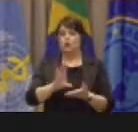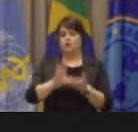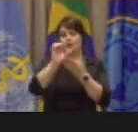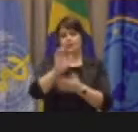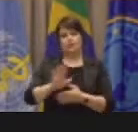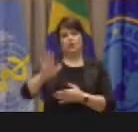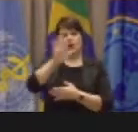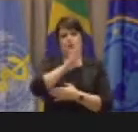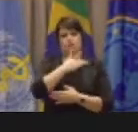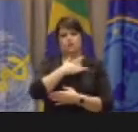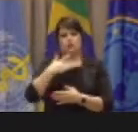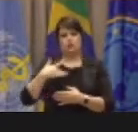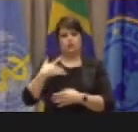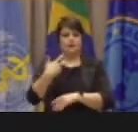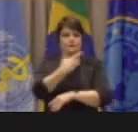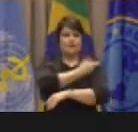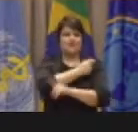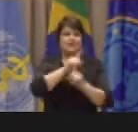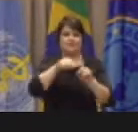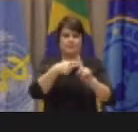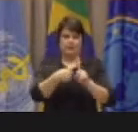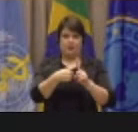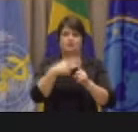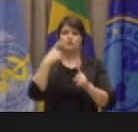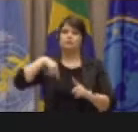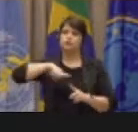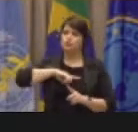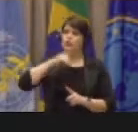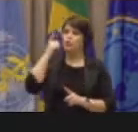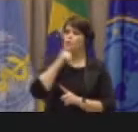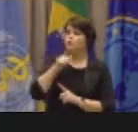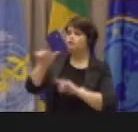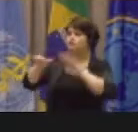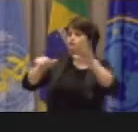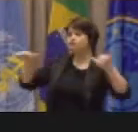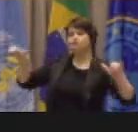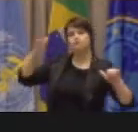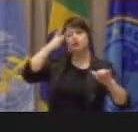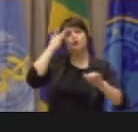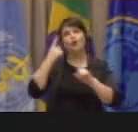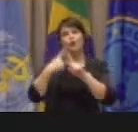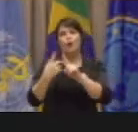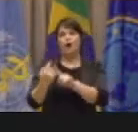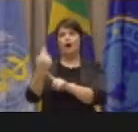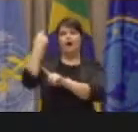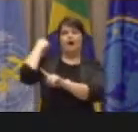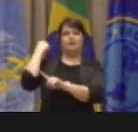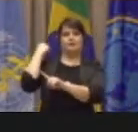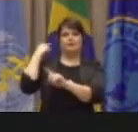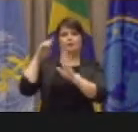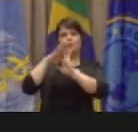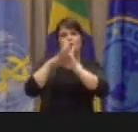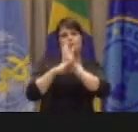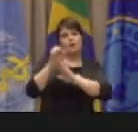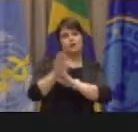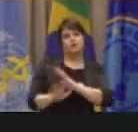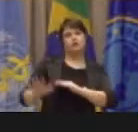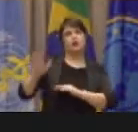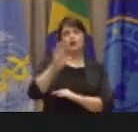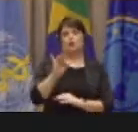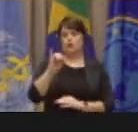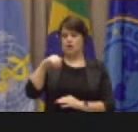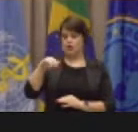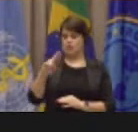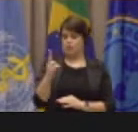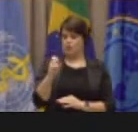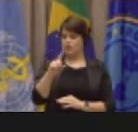Parro Vacina itself, Mais, para a the gente poder campaign resgatar Vacina os níveis Mais, so históricos we do can nosso Programa Nacional de rescue Imunizações the e National Program continuar